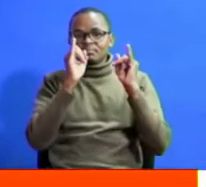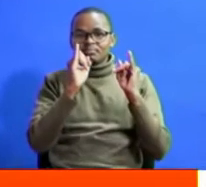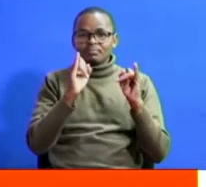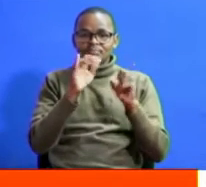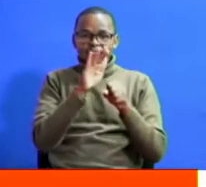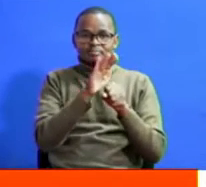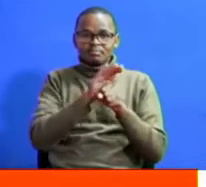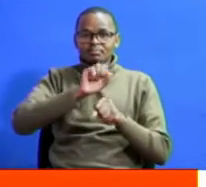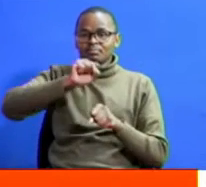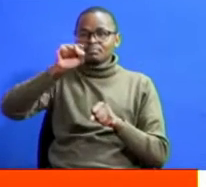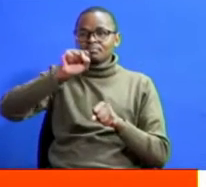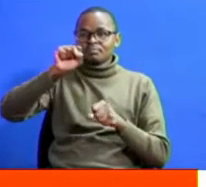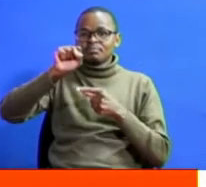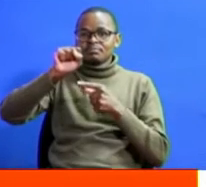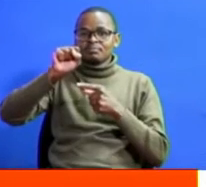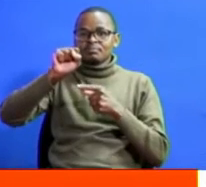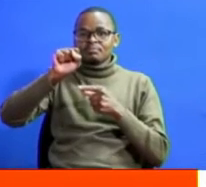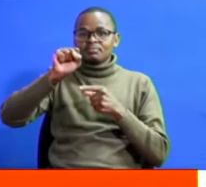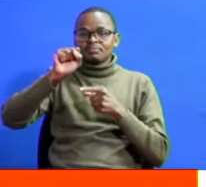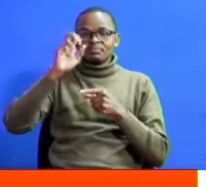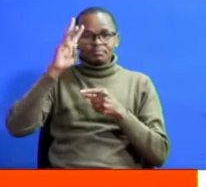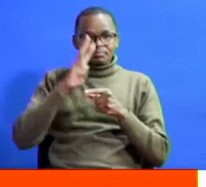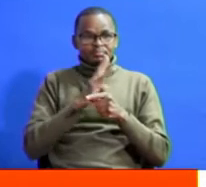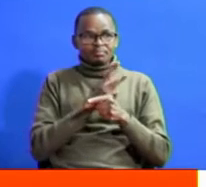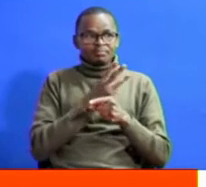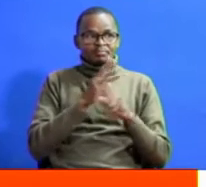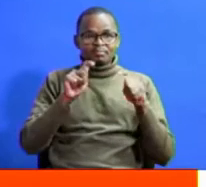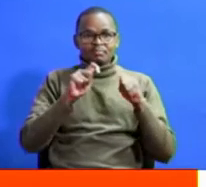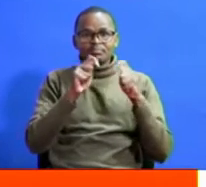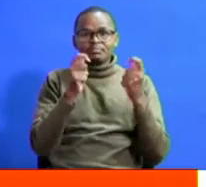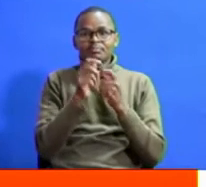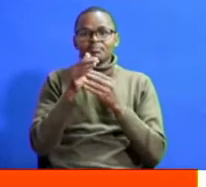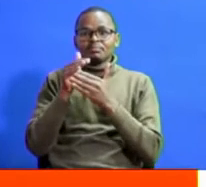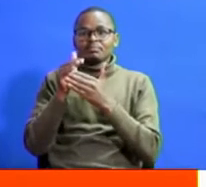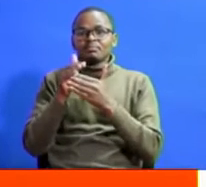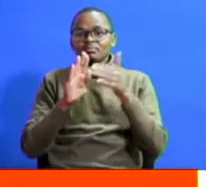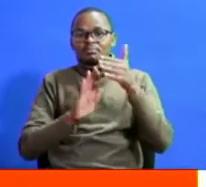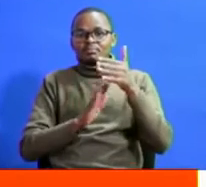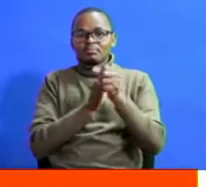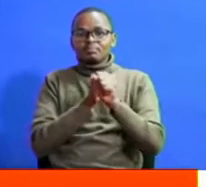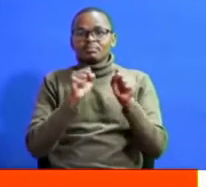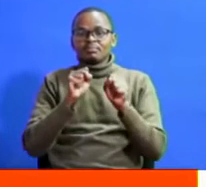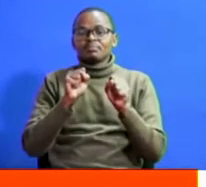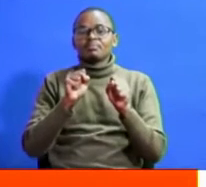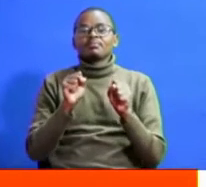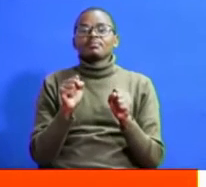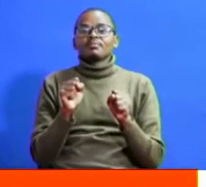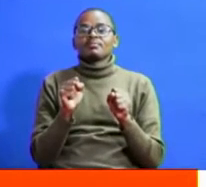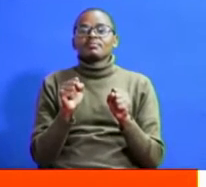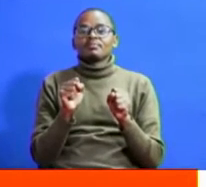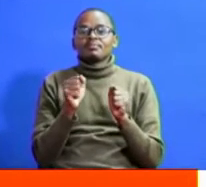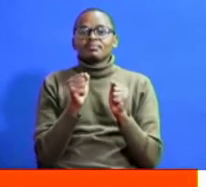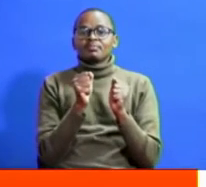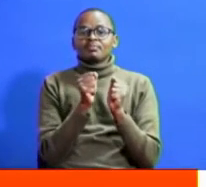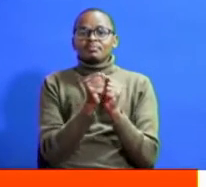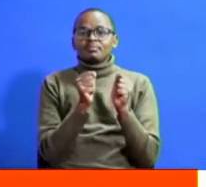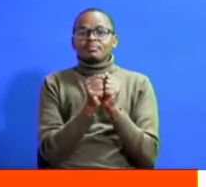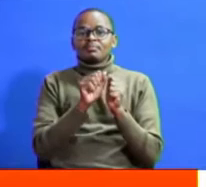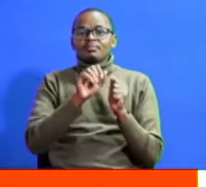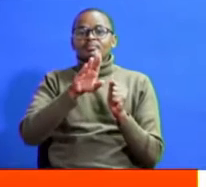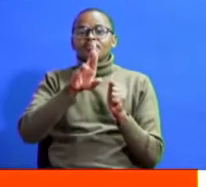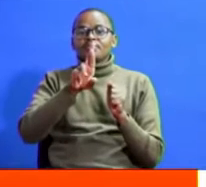lot of politics was dragged into this. Of course, we saw the Kenya Kwanza team led by the deputy president, of course, with the brigade